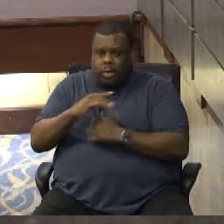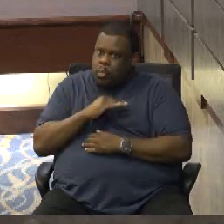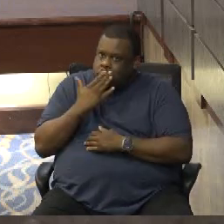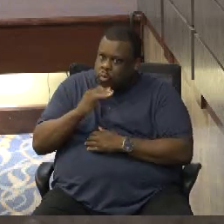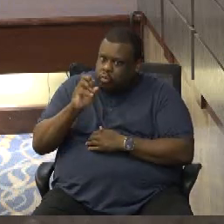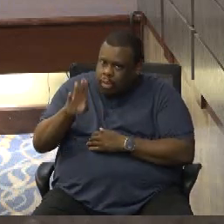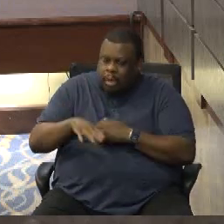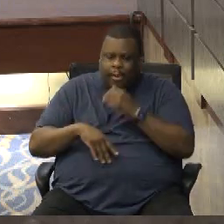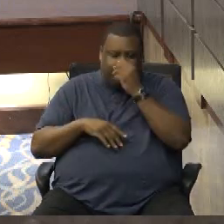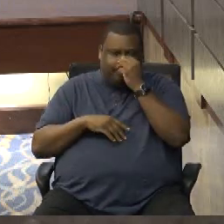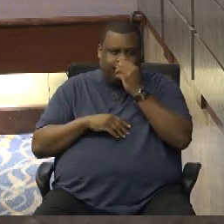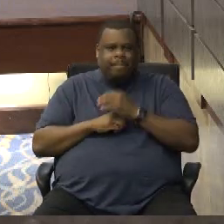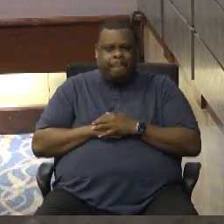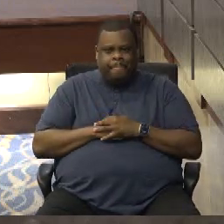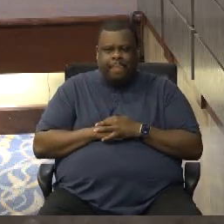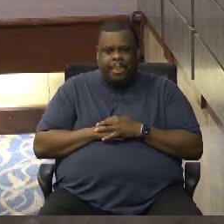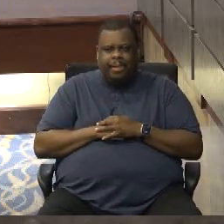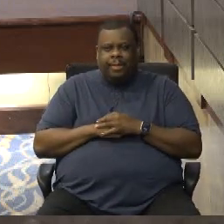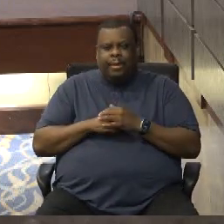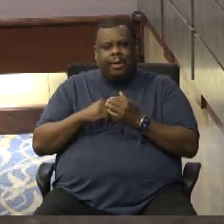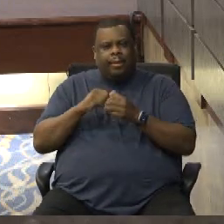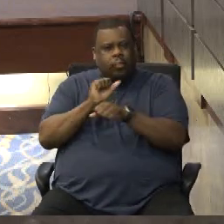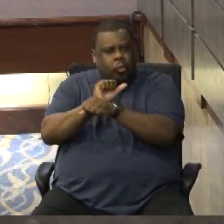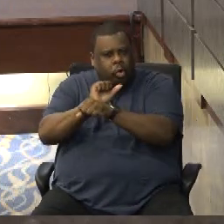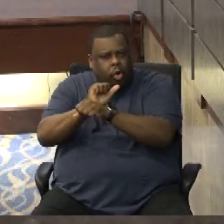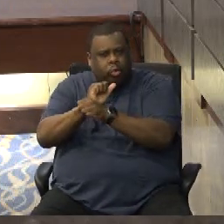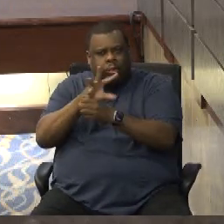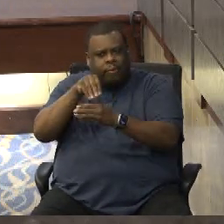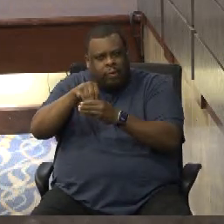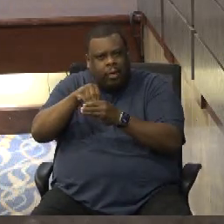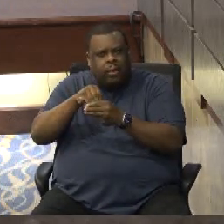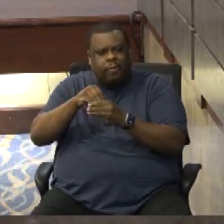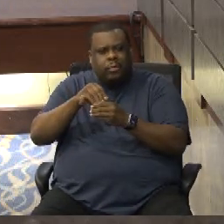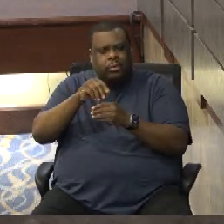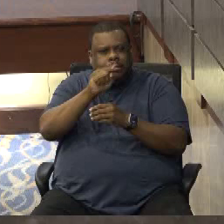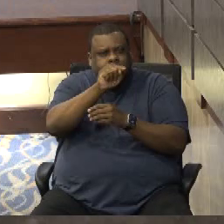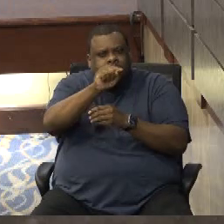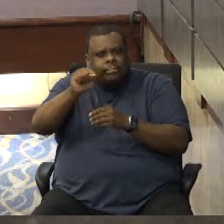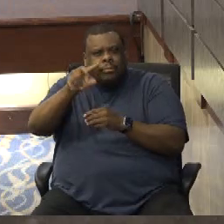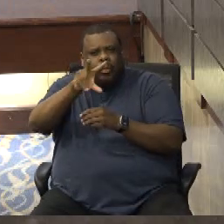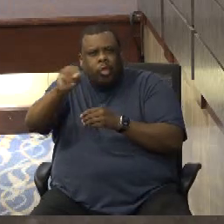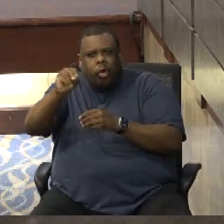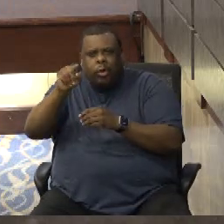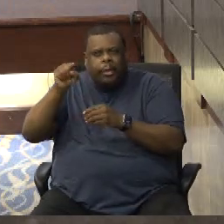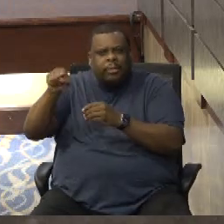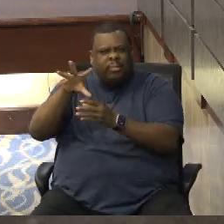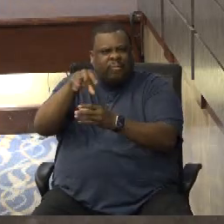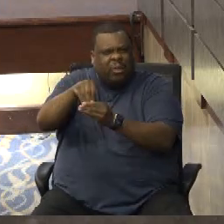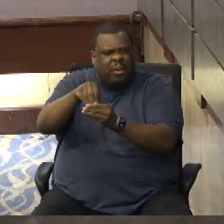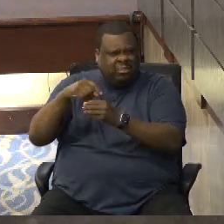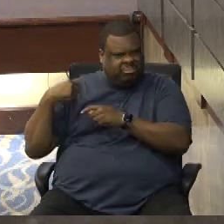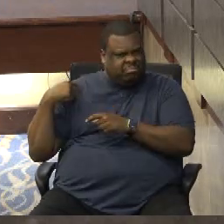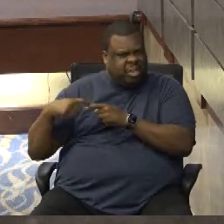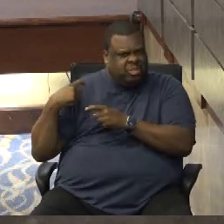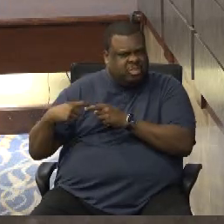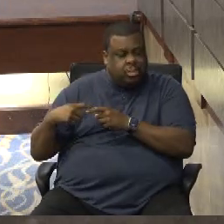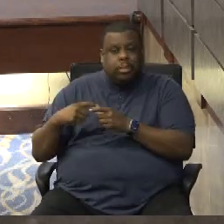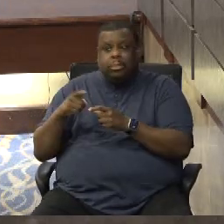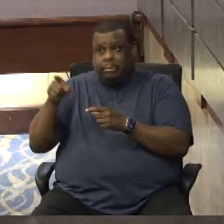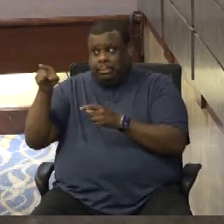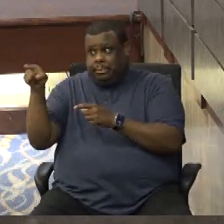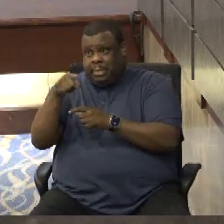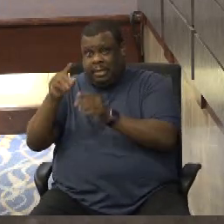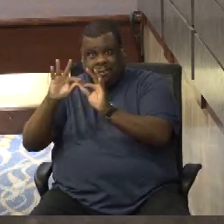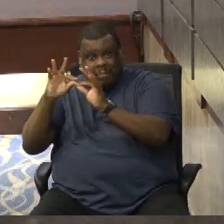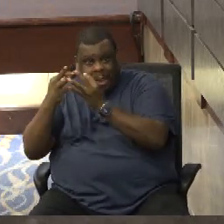wall displays and rotating digital signage honor a total of 30 influential Hispanic Wacoans. Many of their family